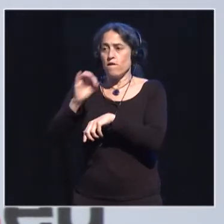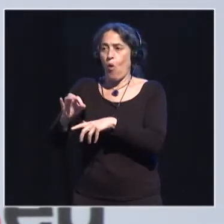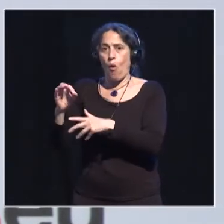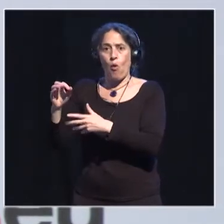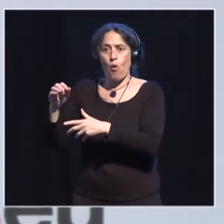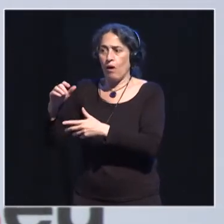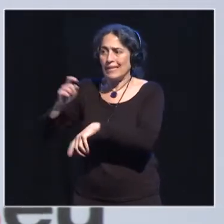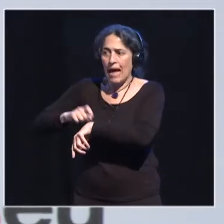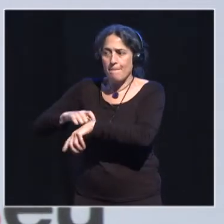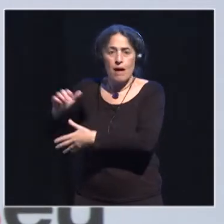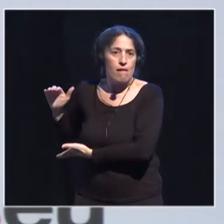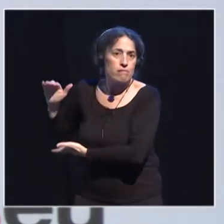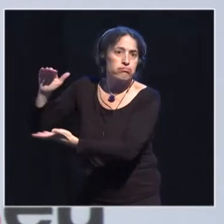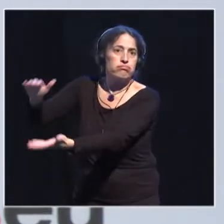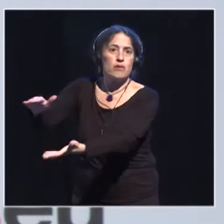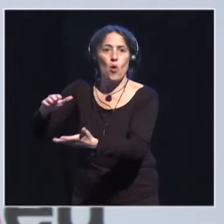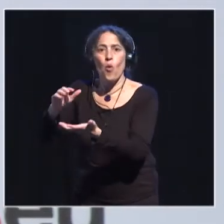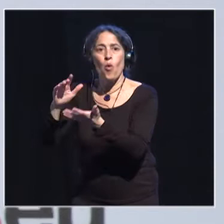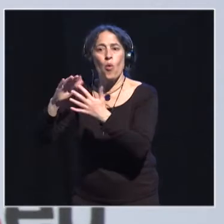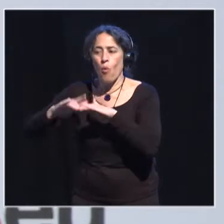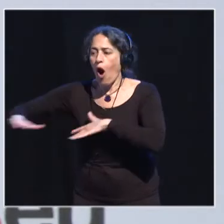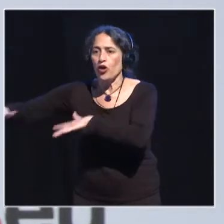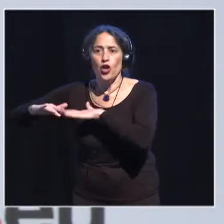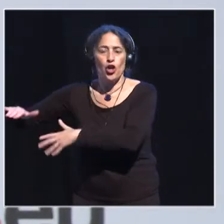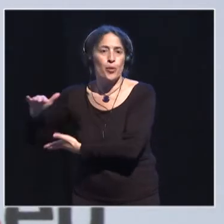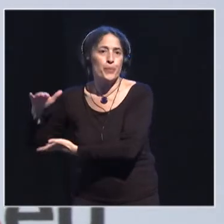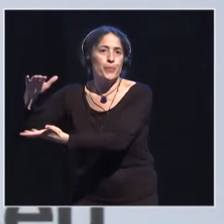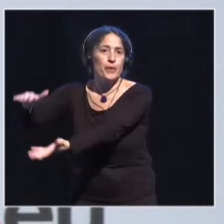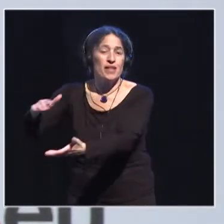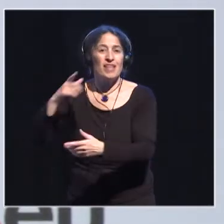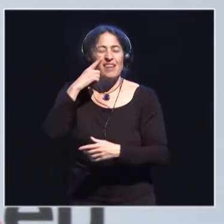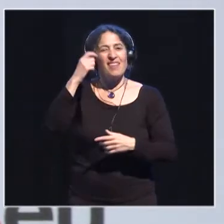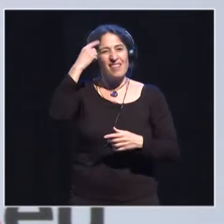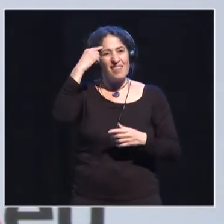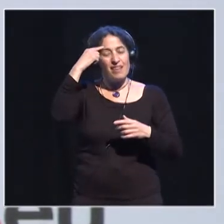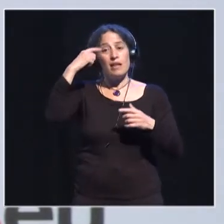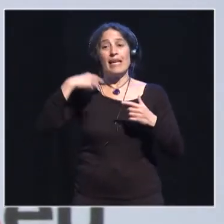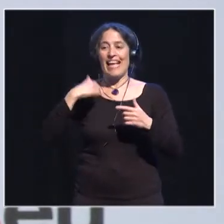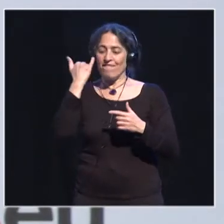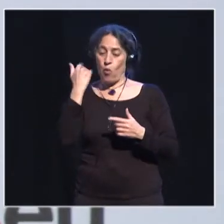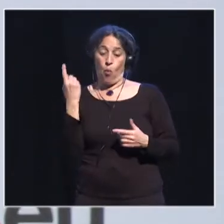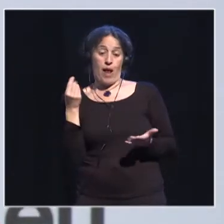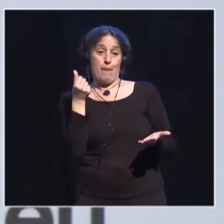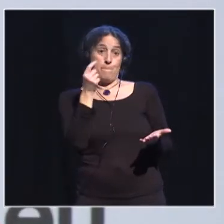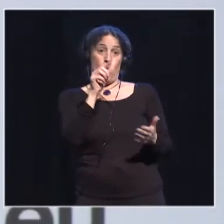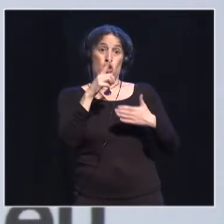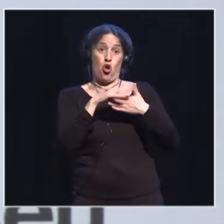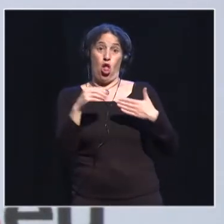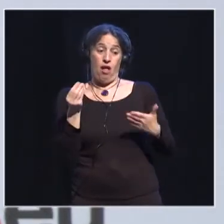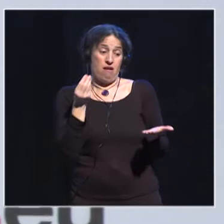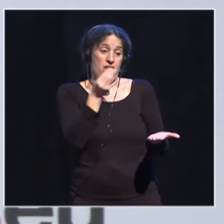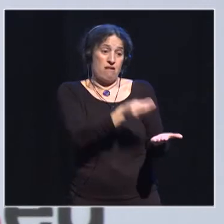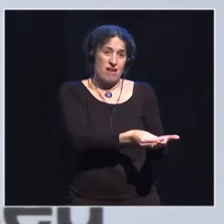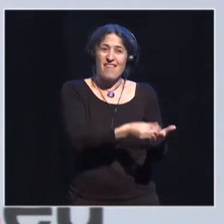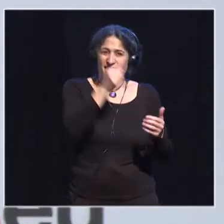invested, you will generate $30 of economic value add. So my message is we need to be clear on the policy,